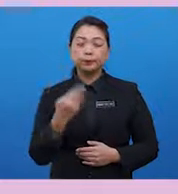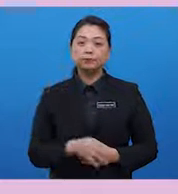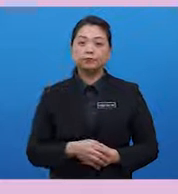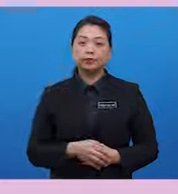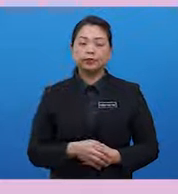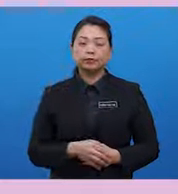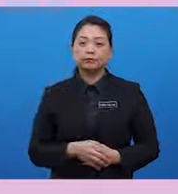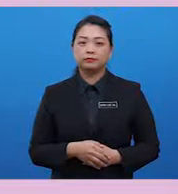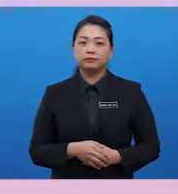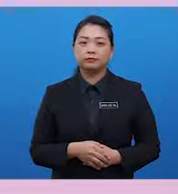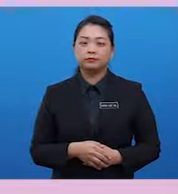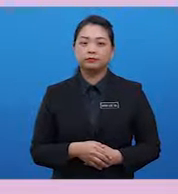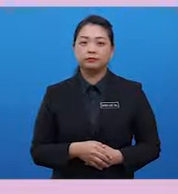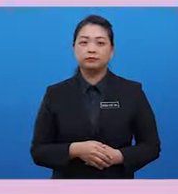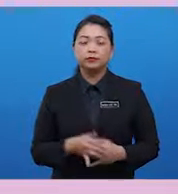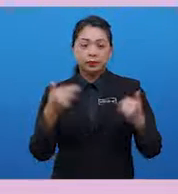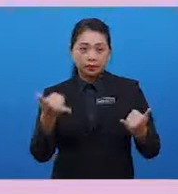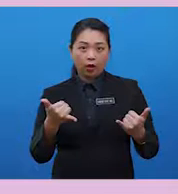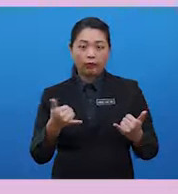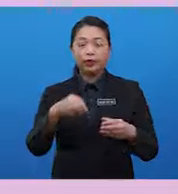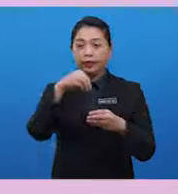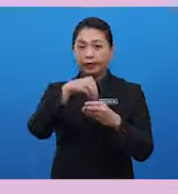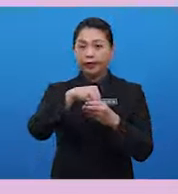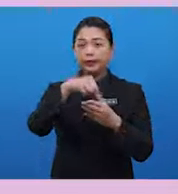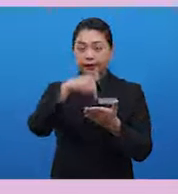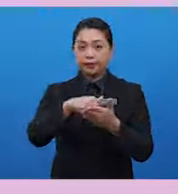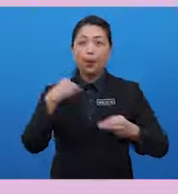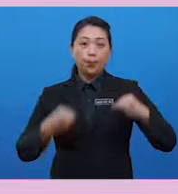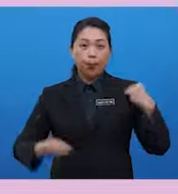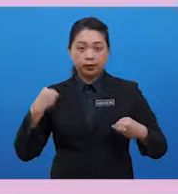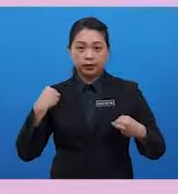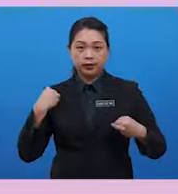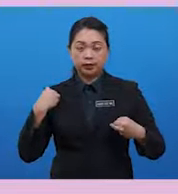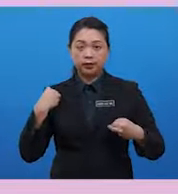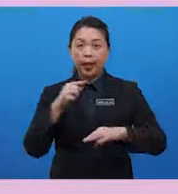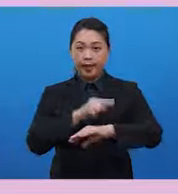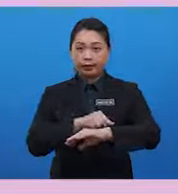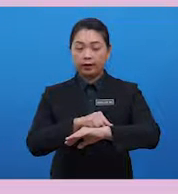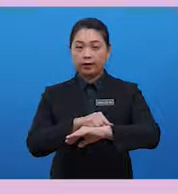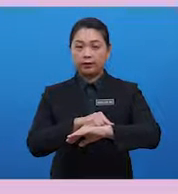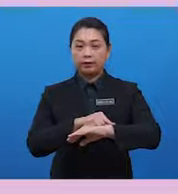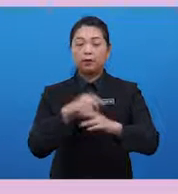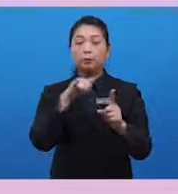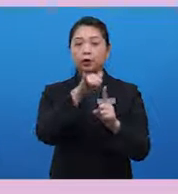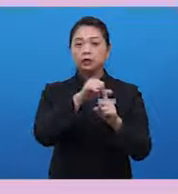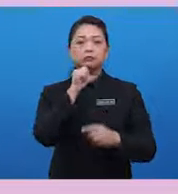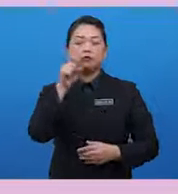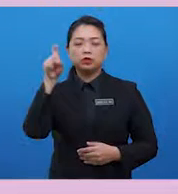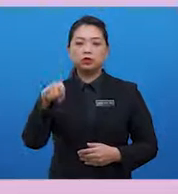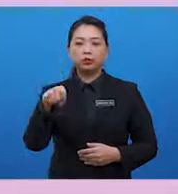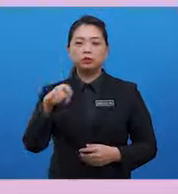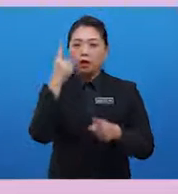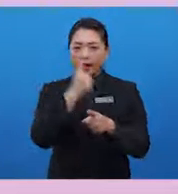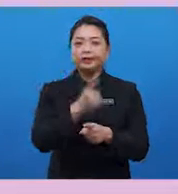and culture. Now, in this modern era, bullying does not only require actual